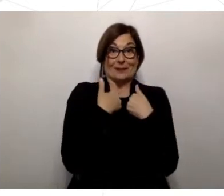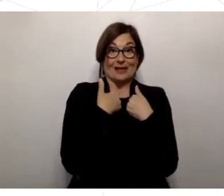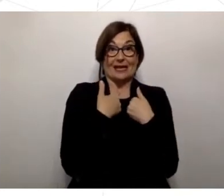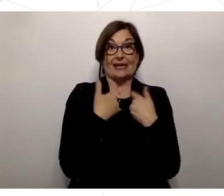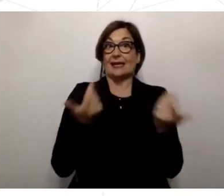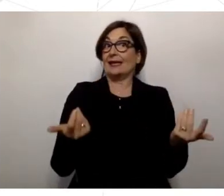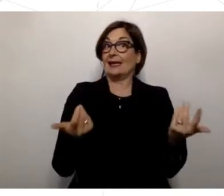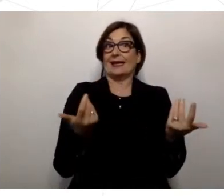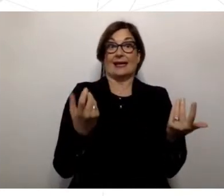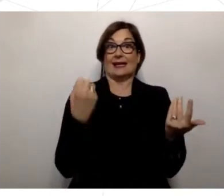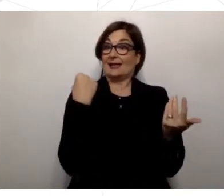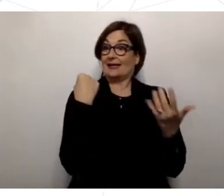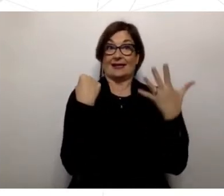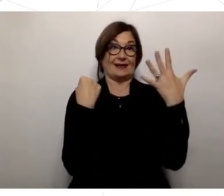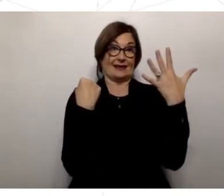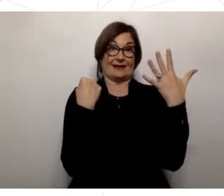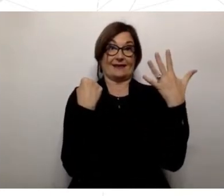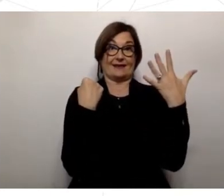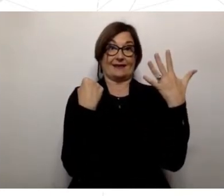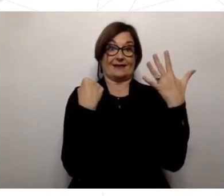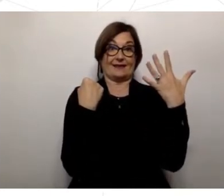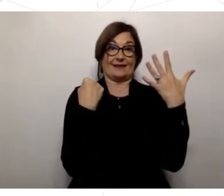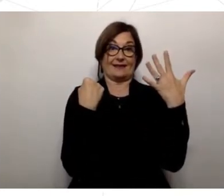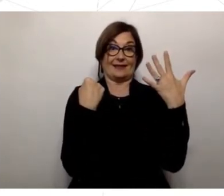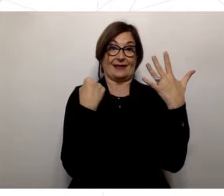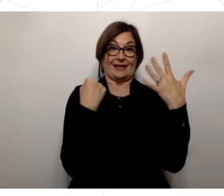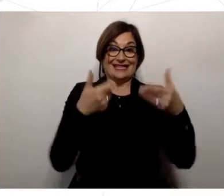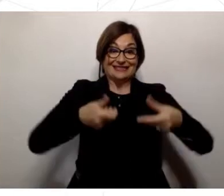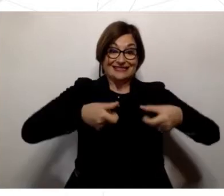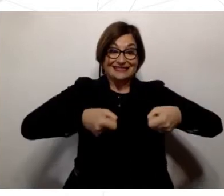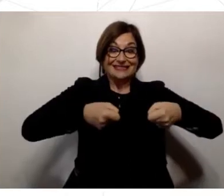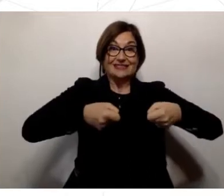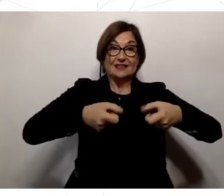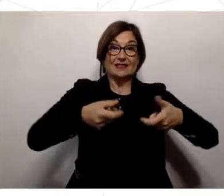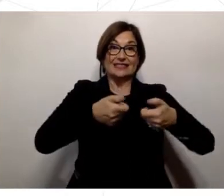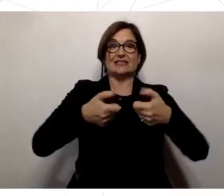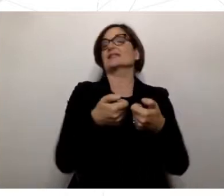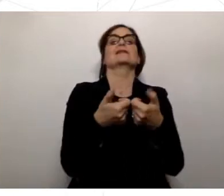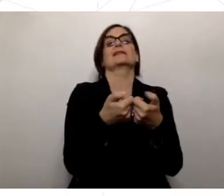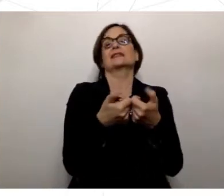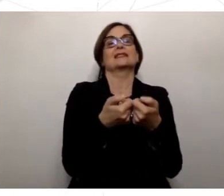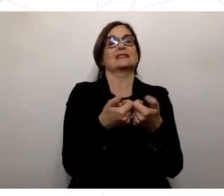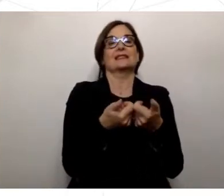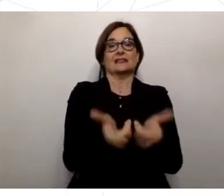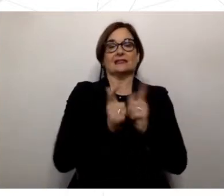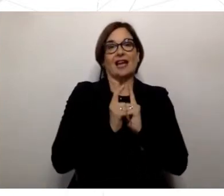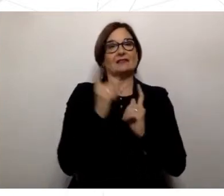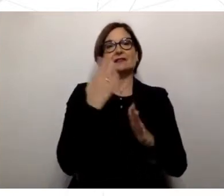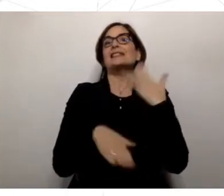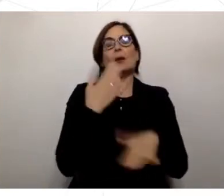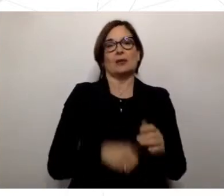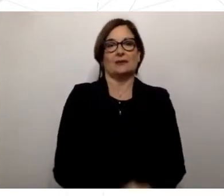Now, for gamers like myself who do not meet those assumptions, this controller becomes the